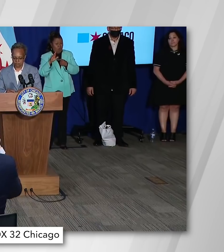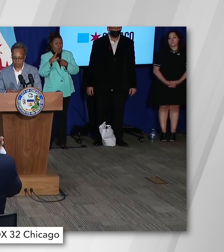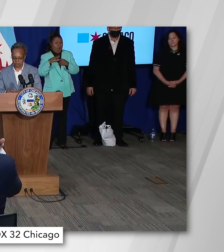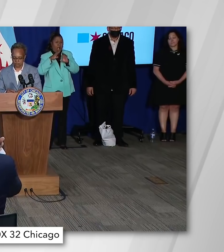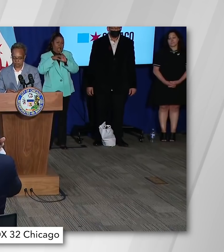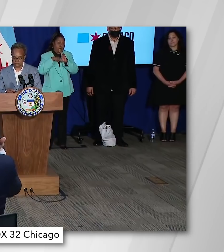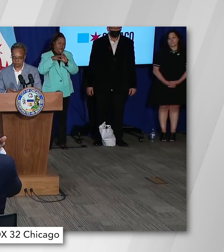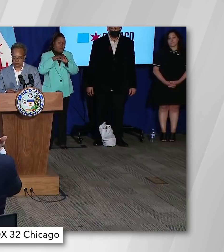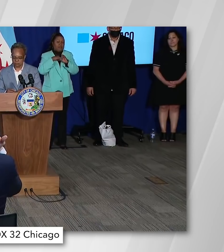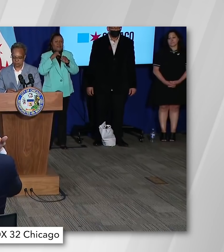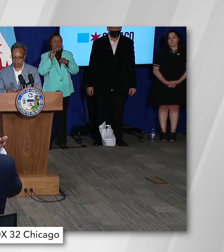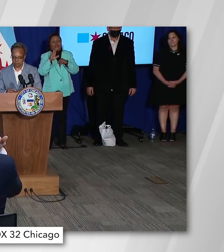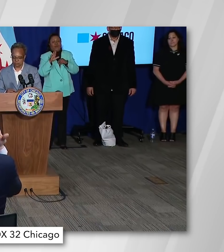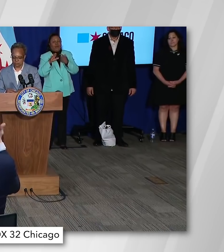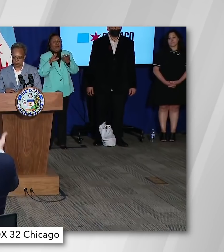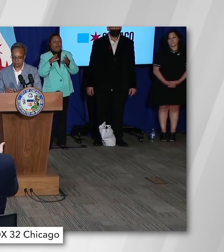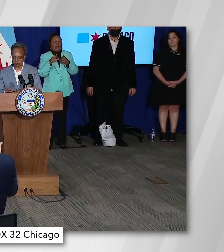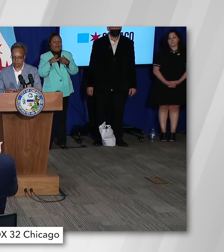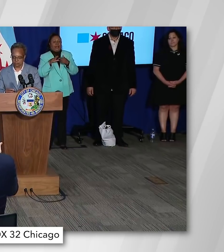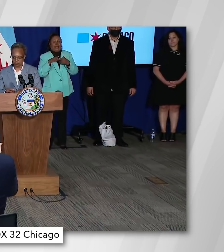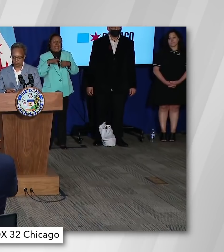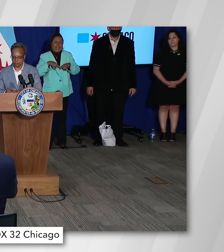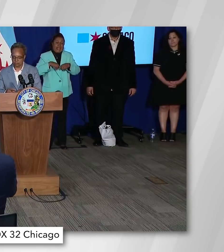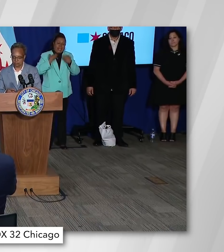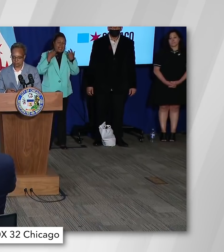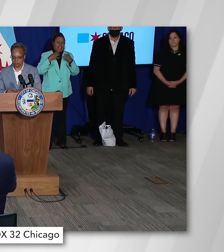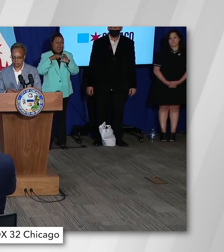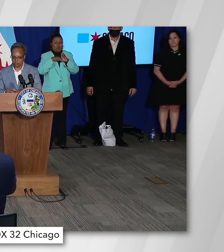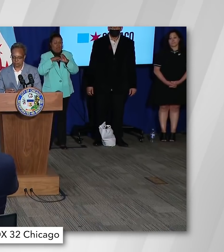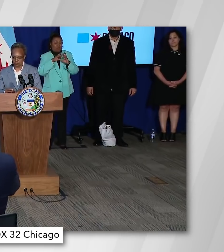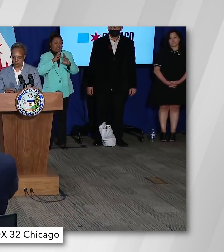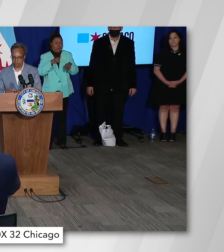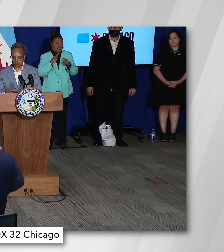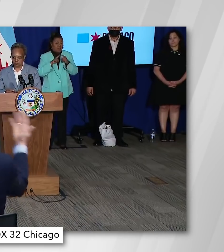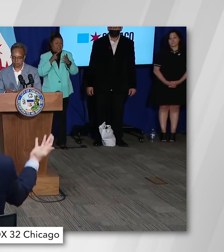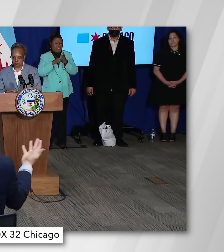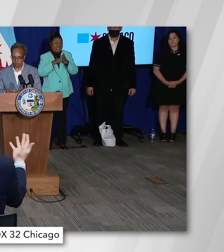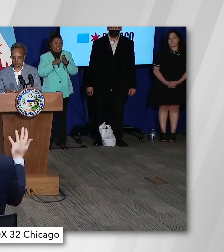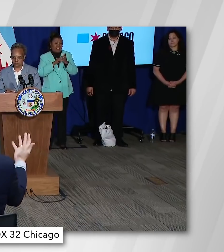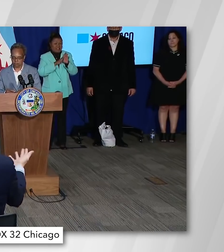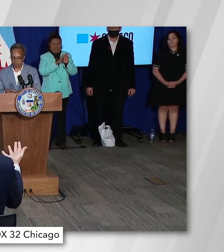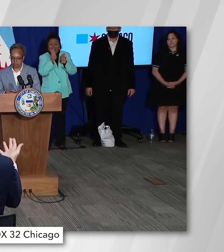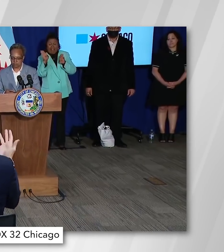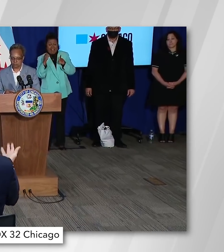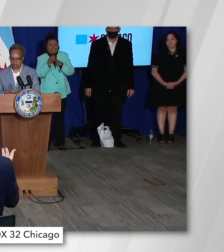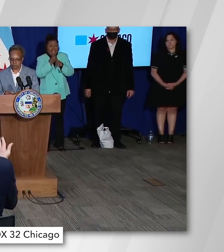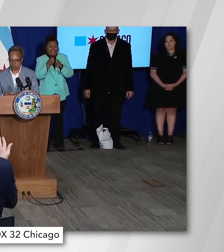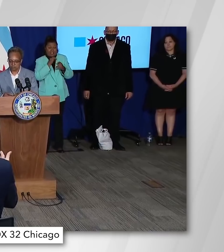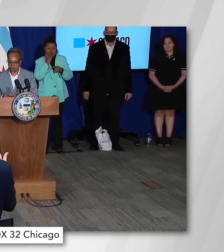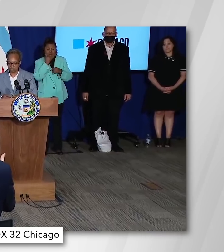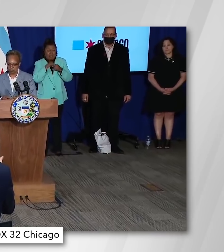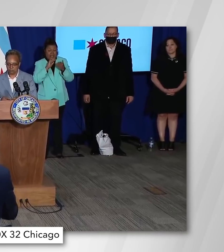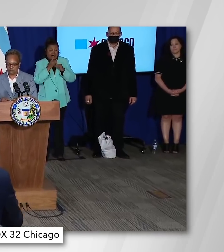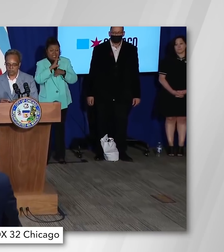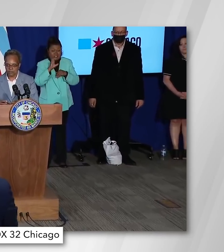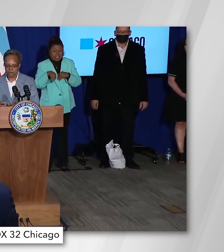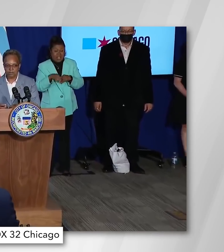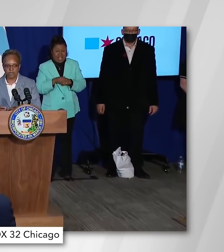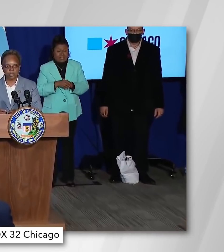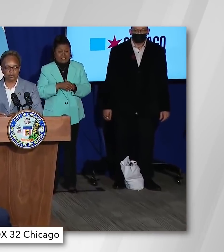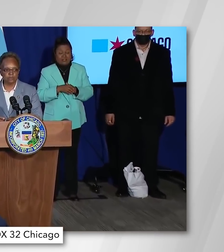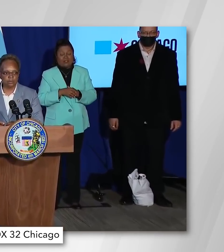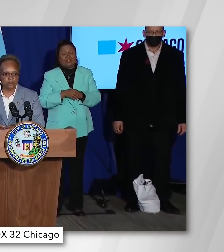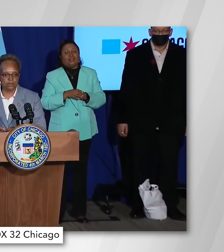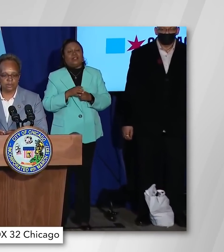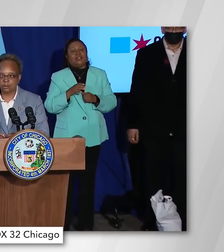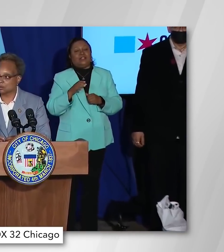rhetoric, your heated rhetoric is responsible for this off the charts violent crime in the city of Chicago?